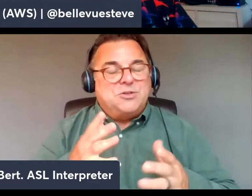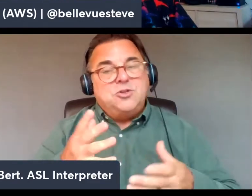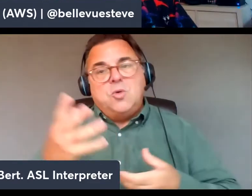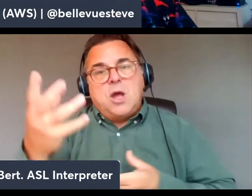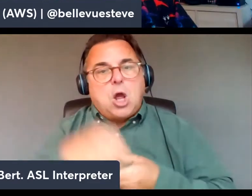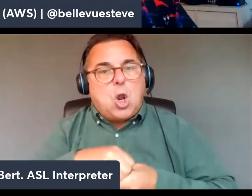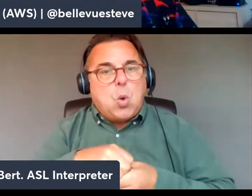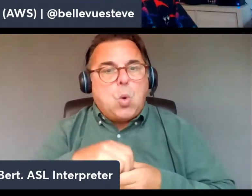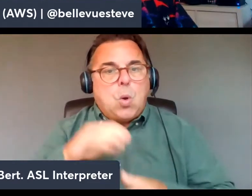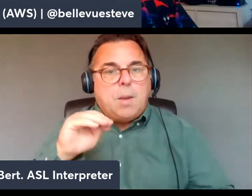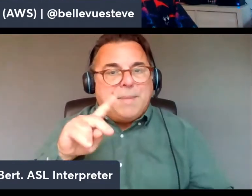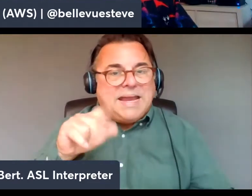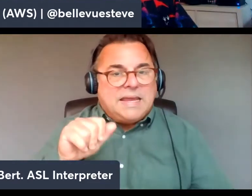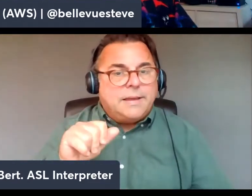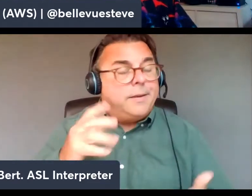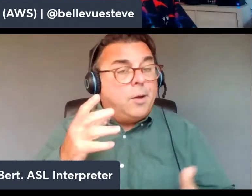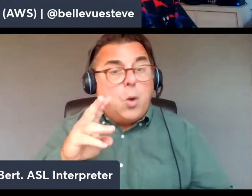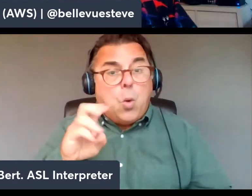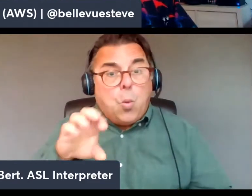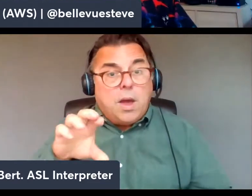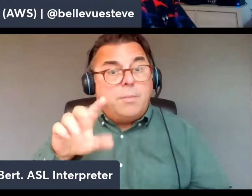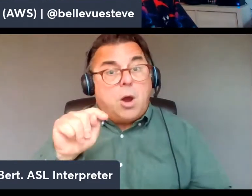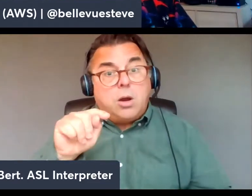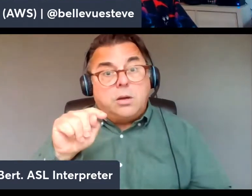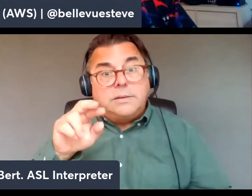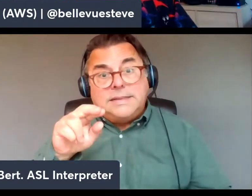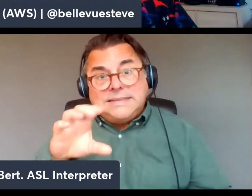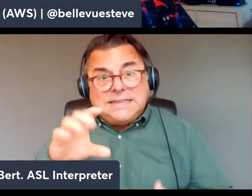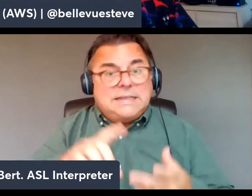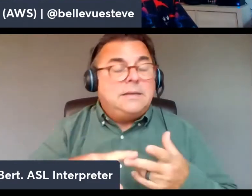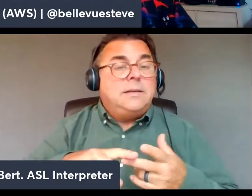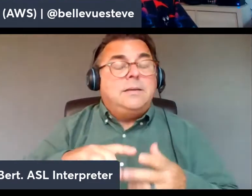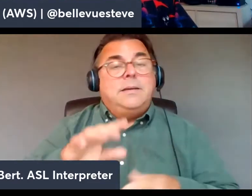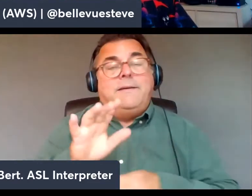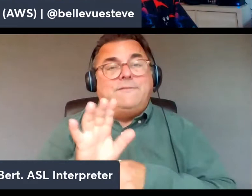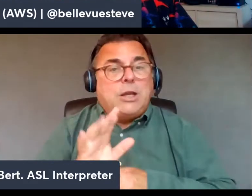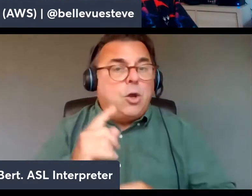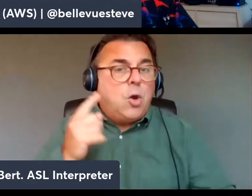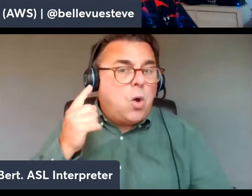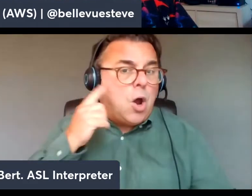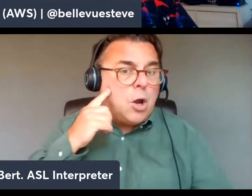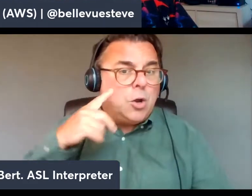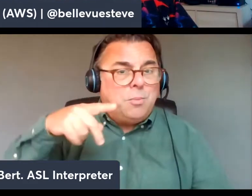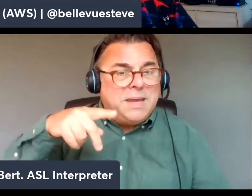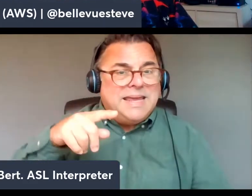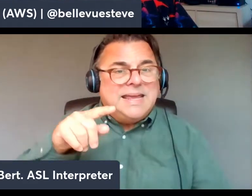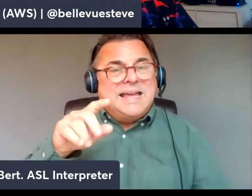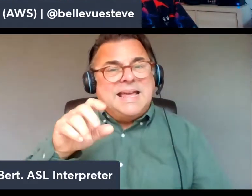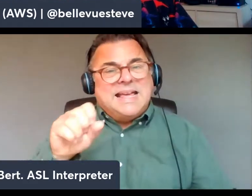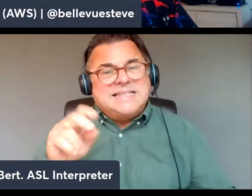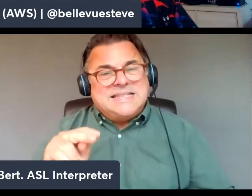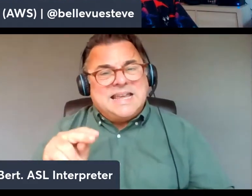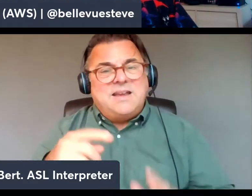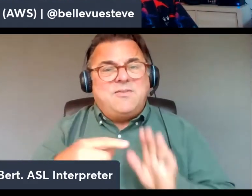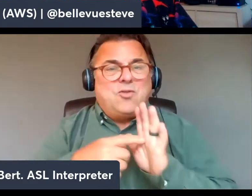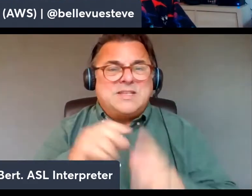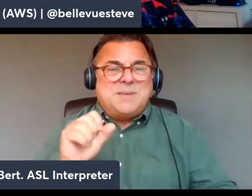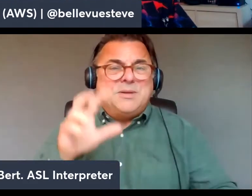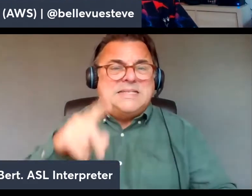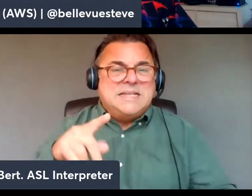whether that's WebRTC video and audio, whether that's PSTN audio, like, you know, SIP trunking